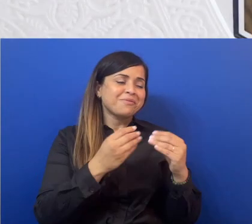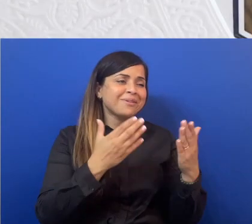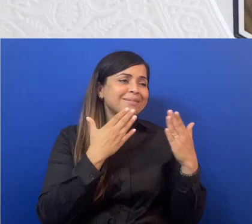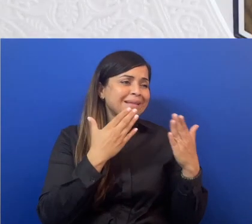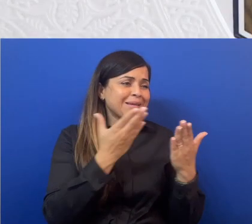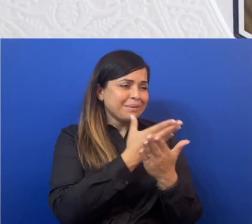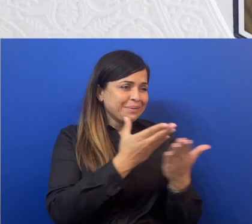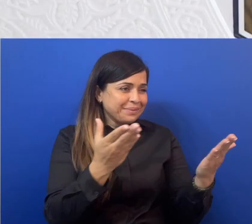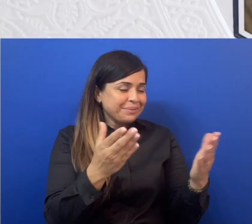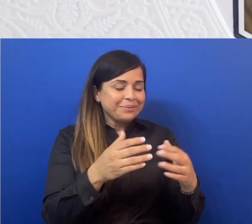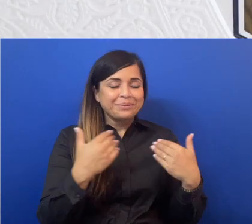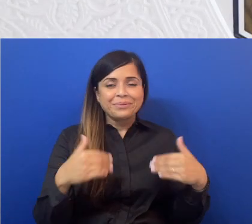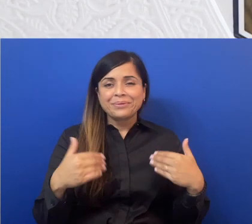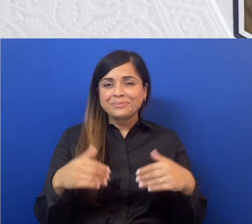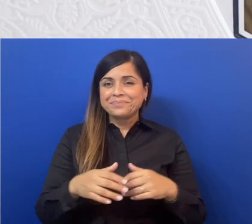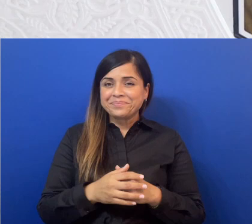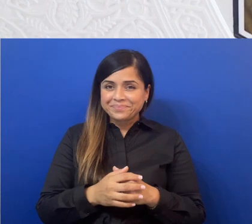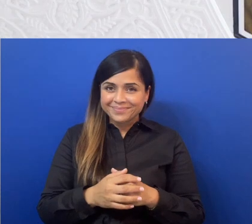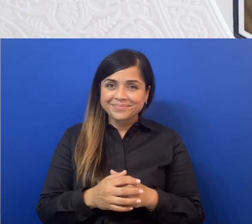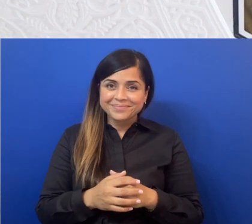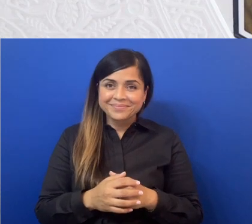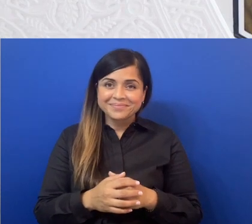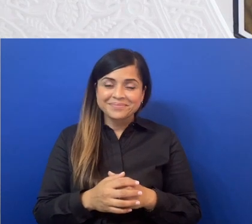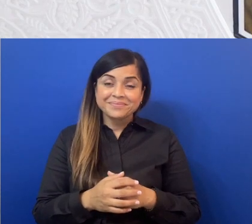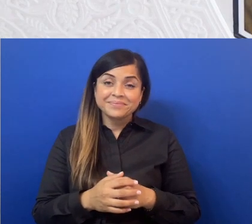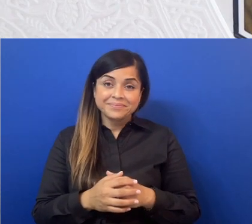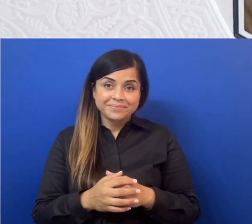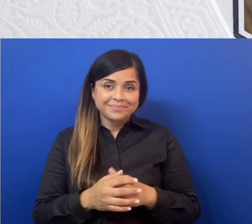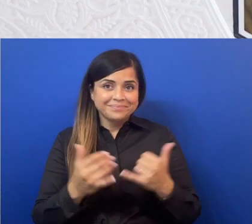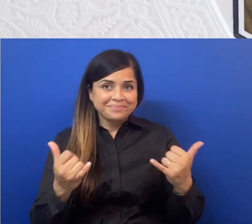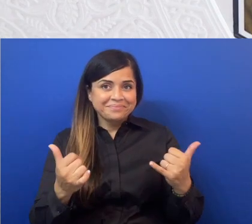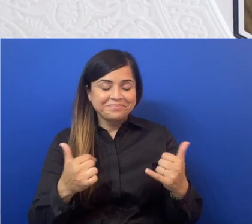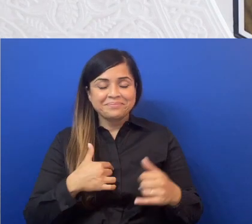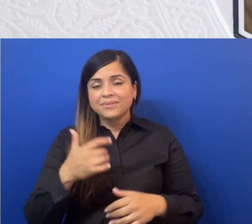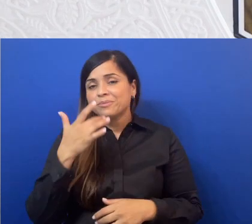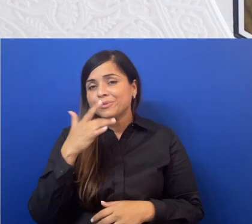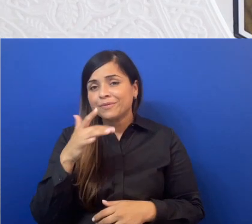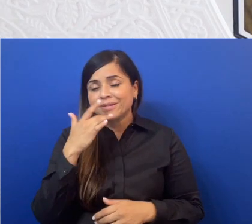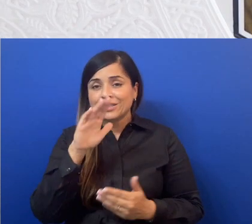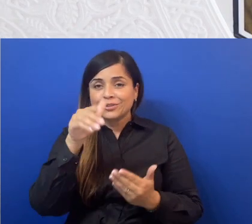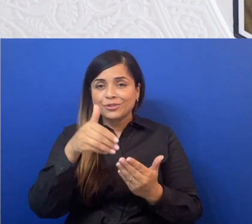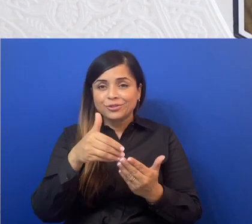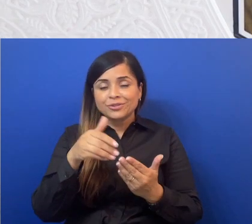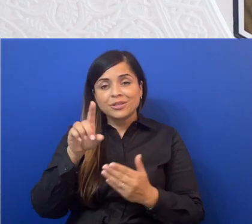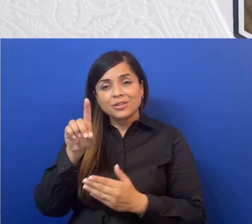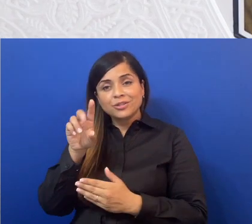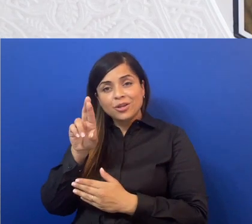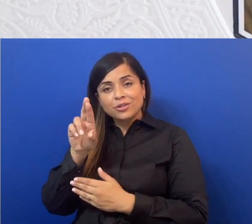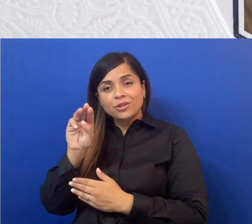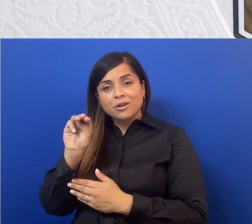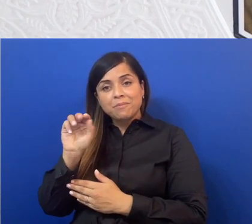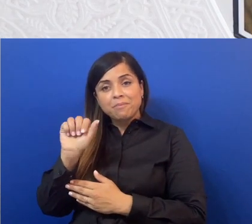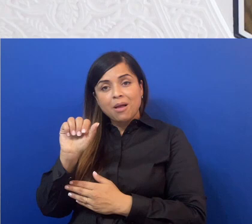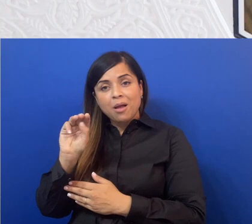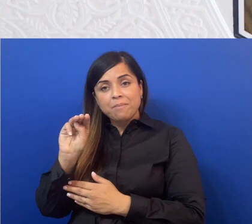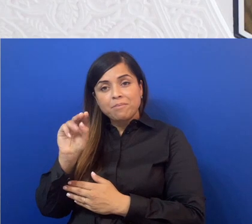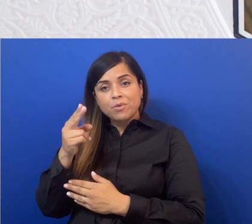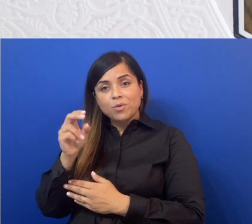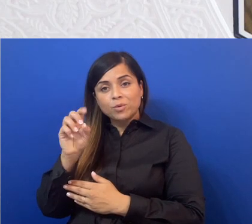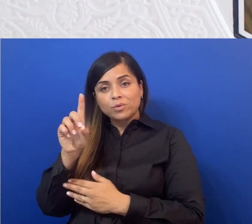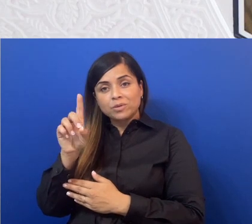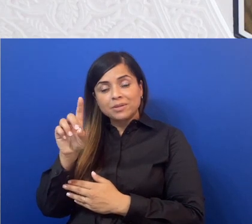That was beautiful. Thank you to our lovely vocalists and musicians. It is now my privilege to introduce Dr. Mahmoud Eboo,